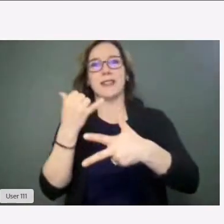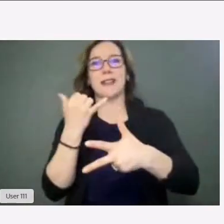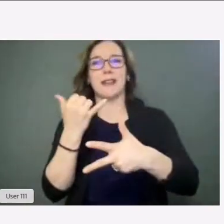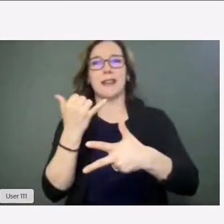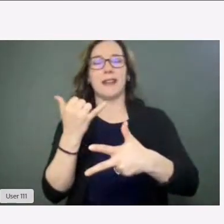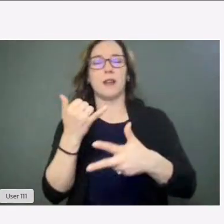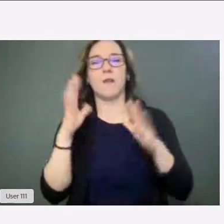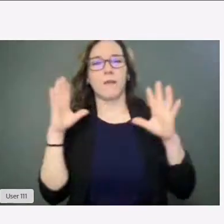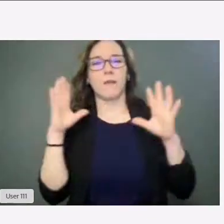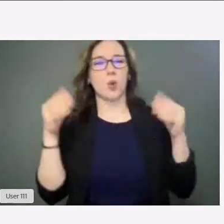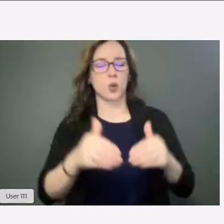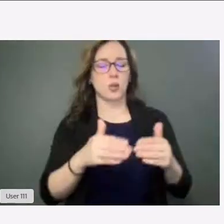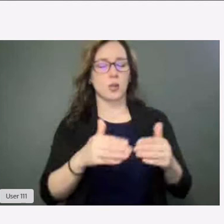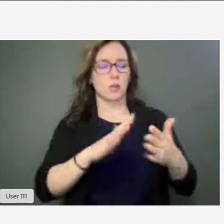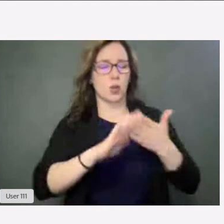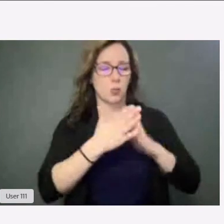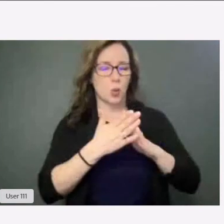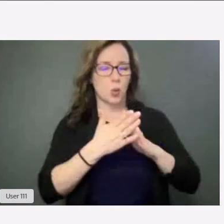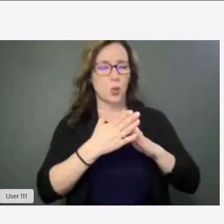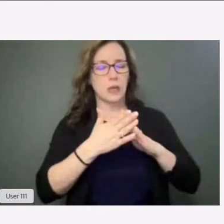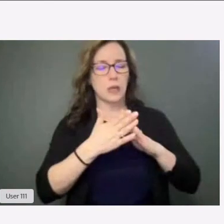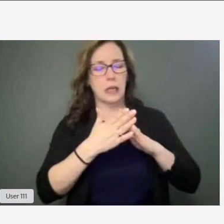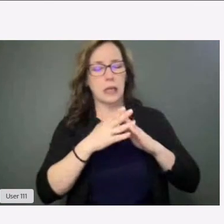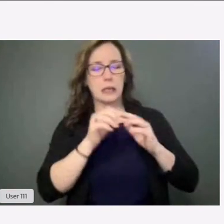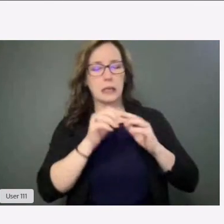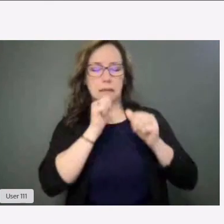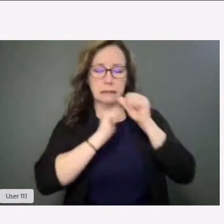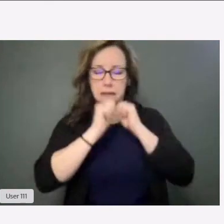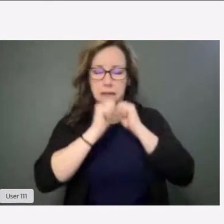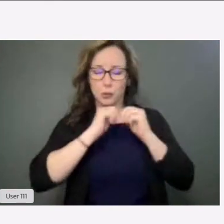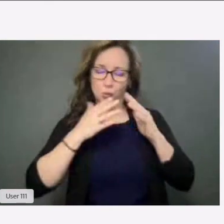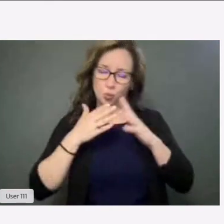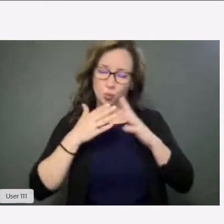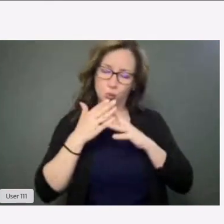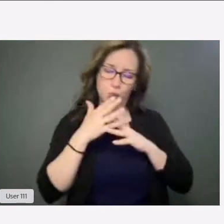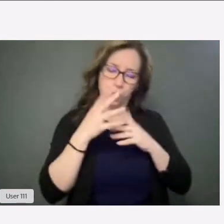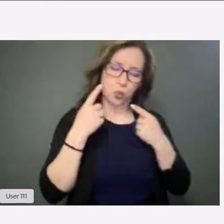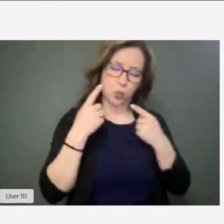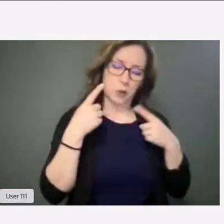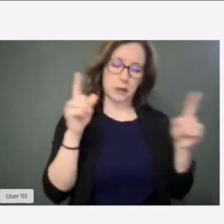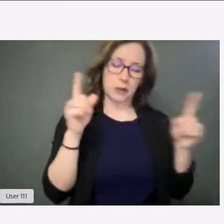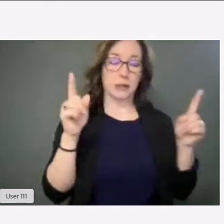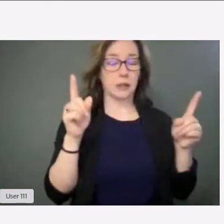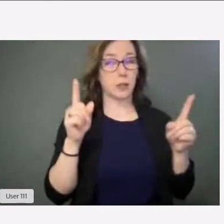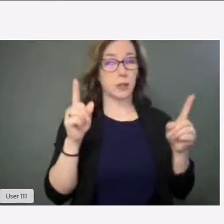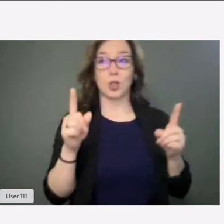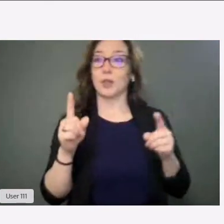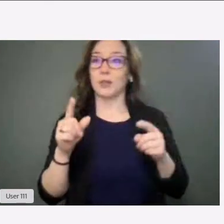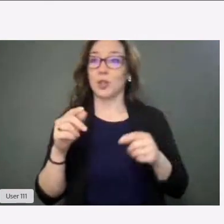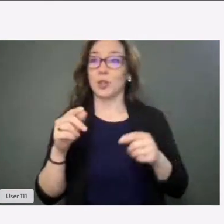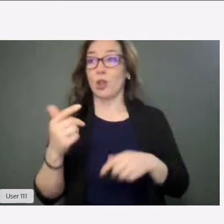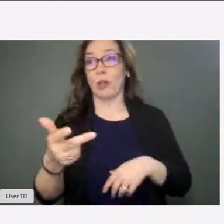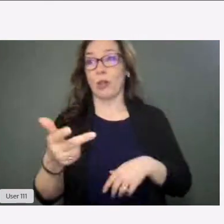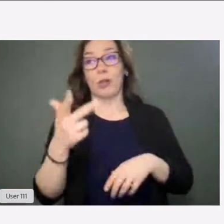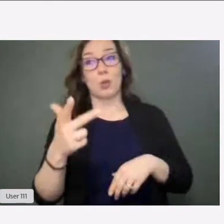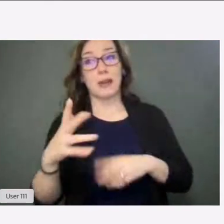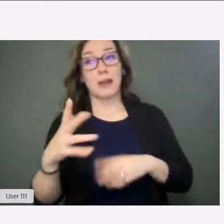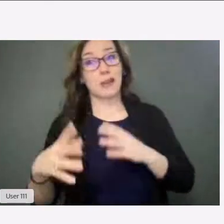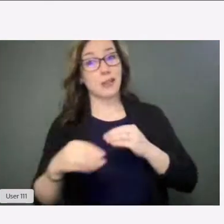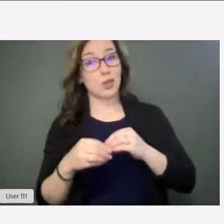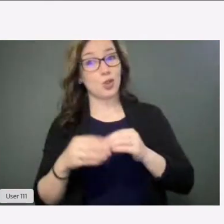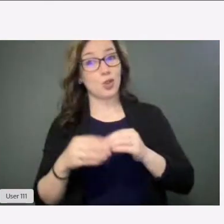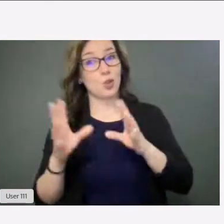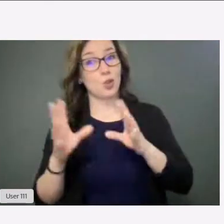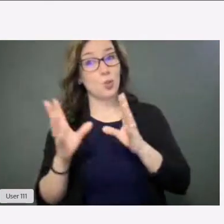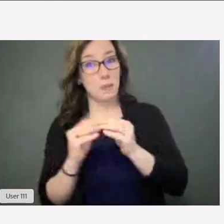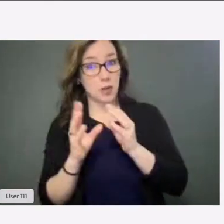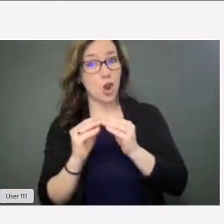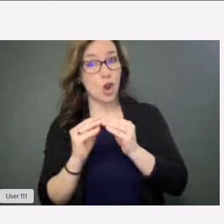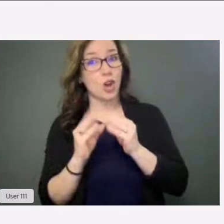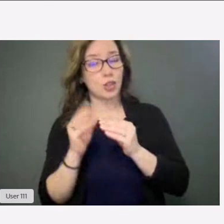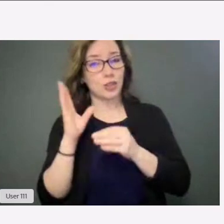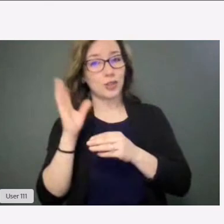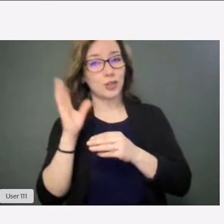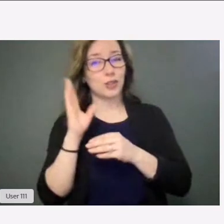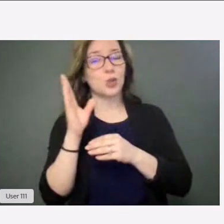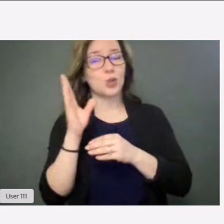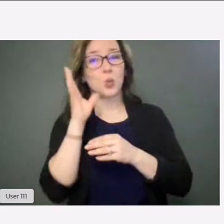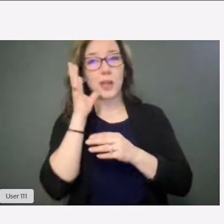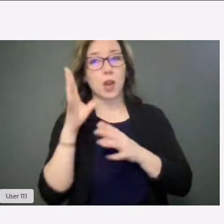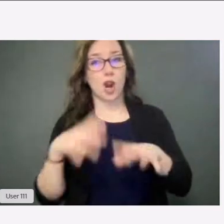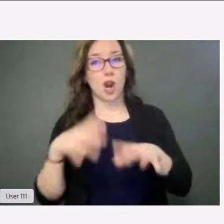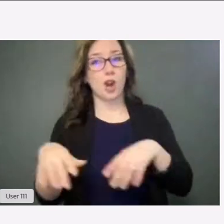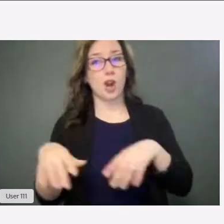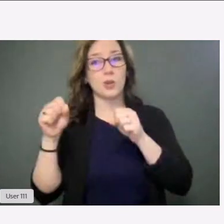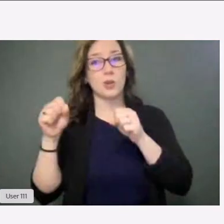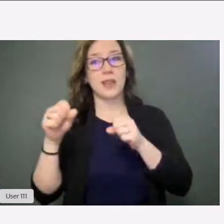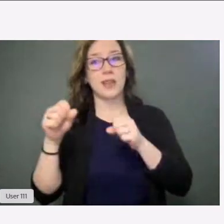just focused on the community preparedness and resilience, like I said, there are still three additional webinars that FEMA is